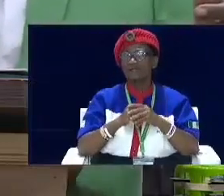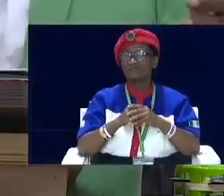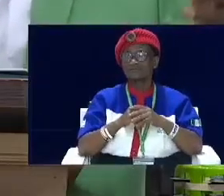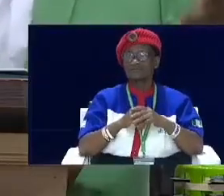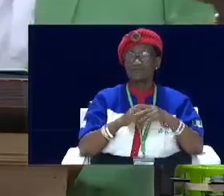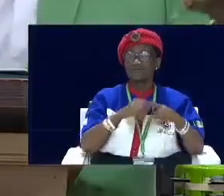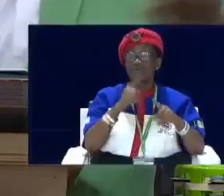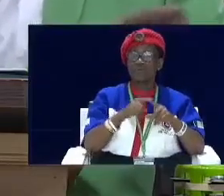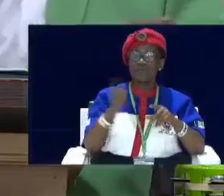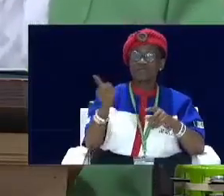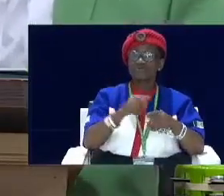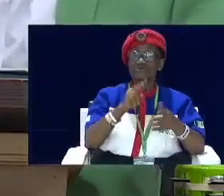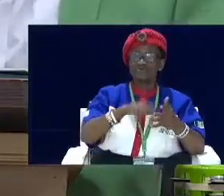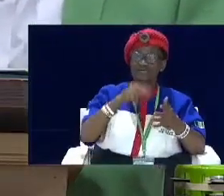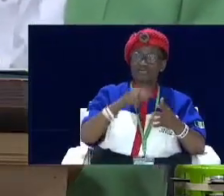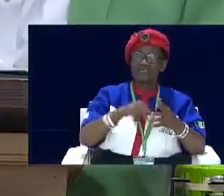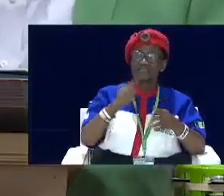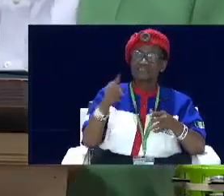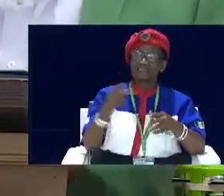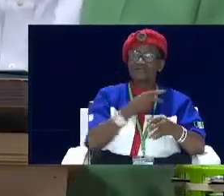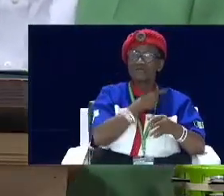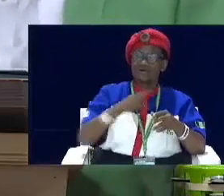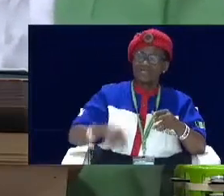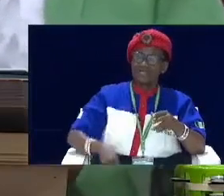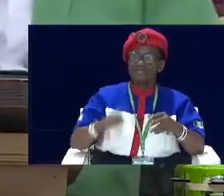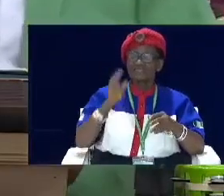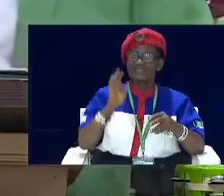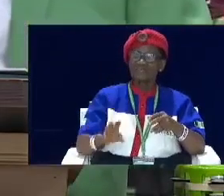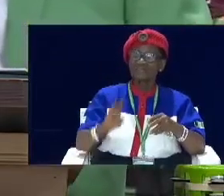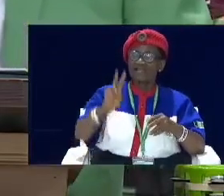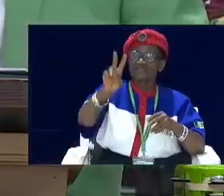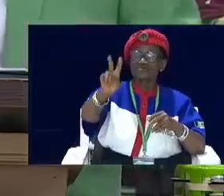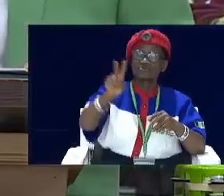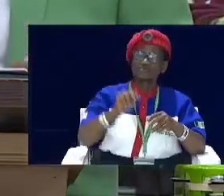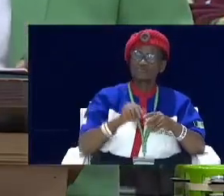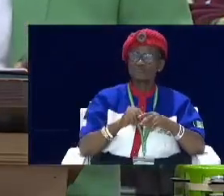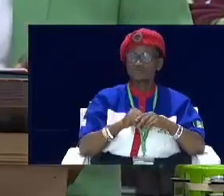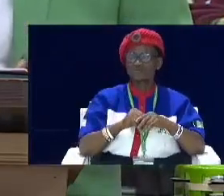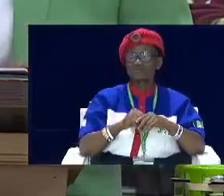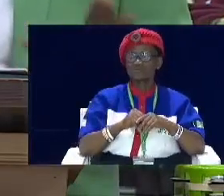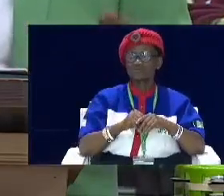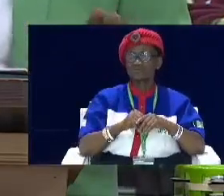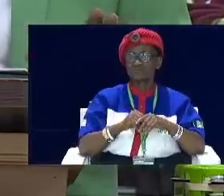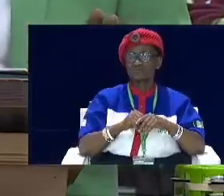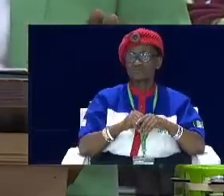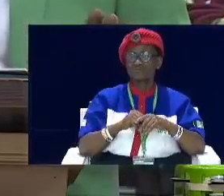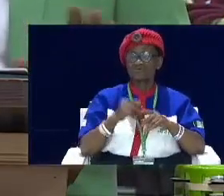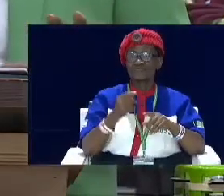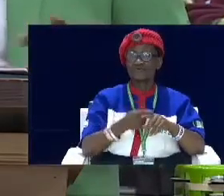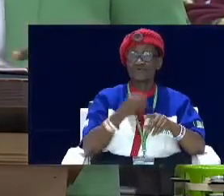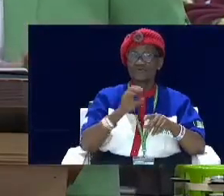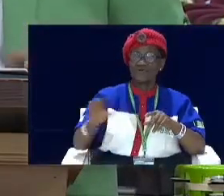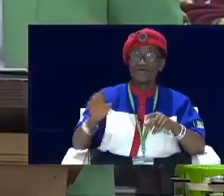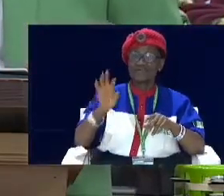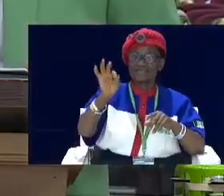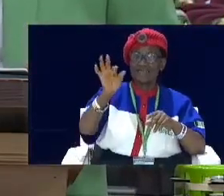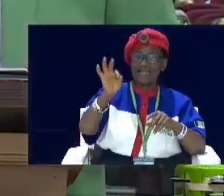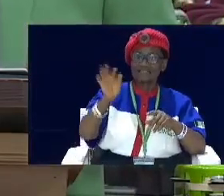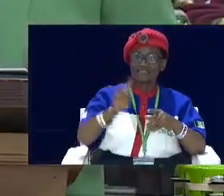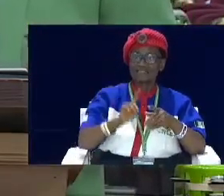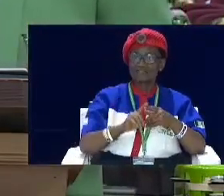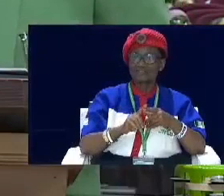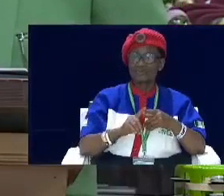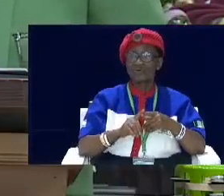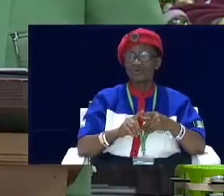you read 2 Kings chapter 2. Nígbà tí ẹ bá ka ìwé ọba kejì, orí ìkejì. From verse 19 to 22.